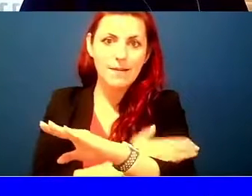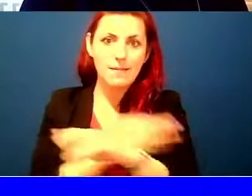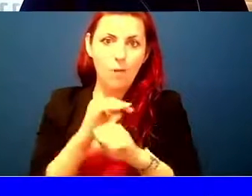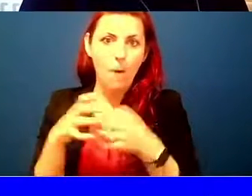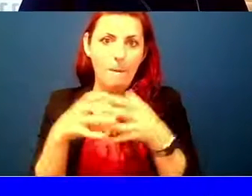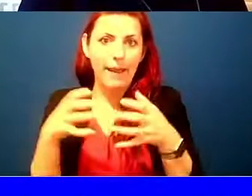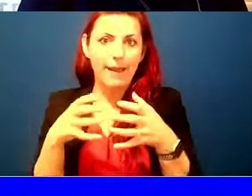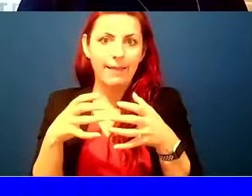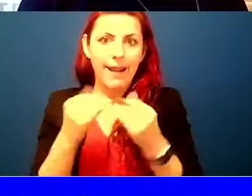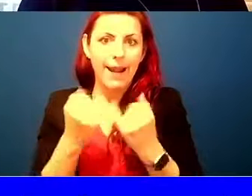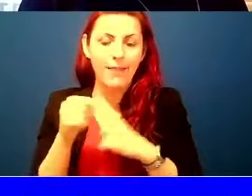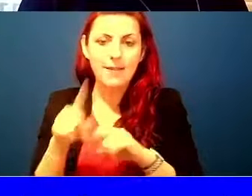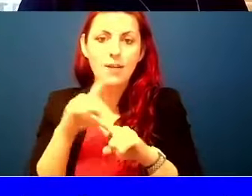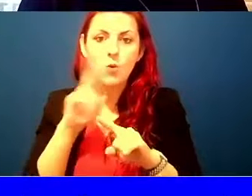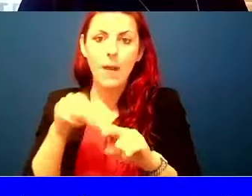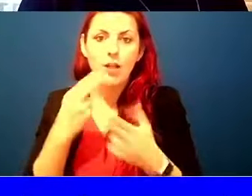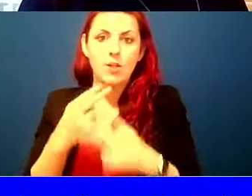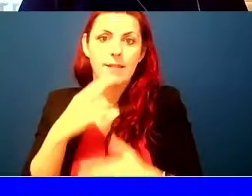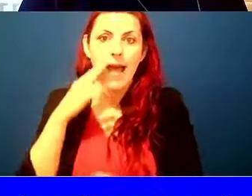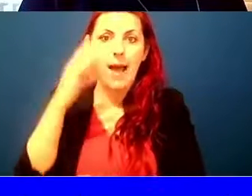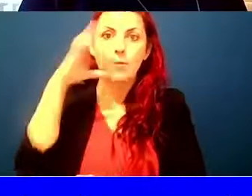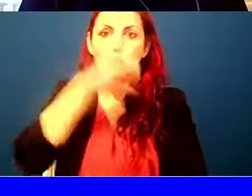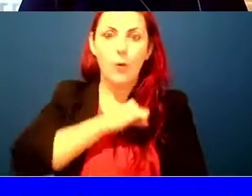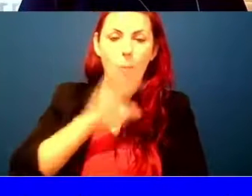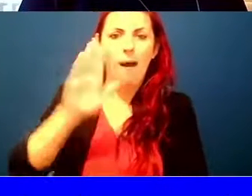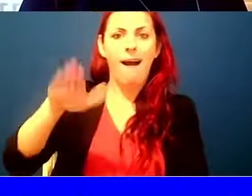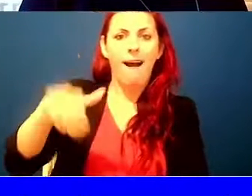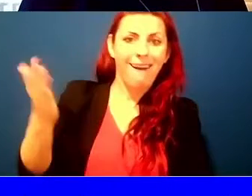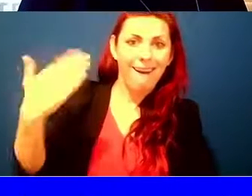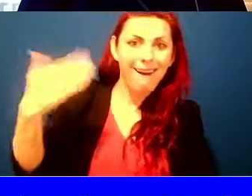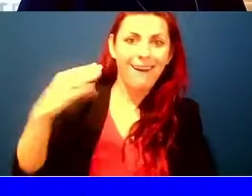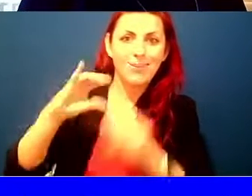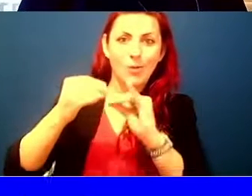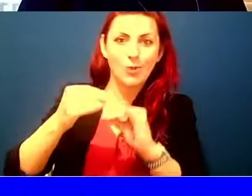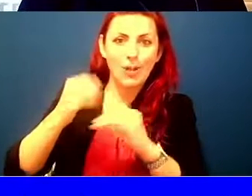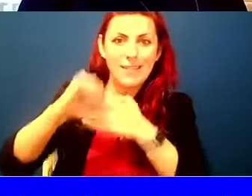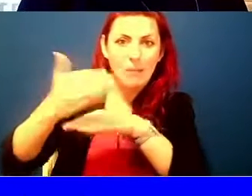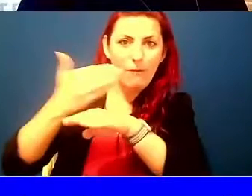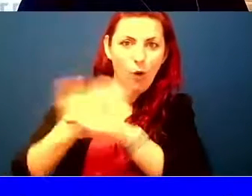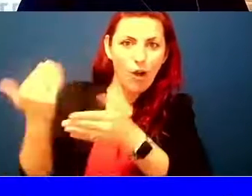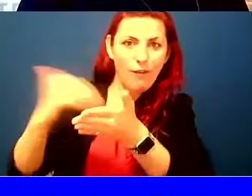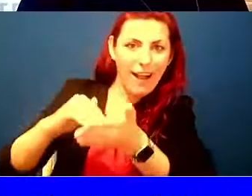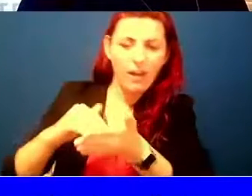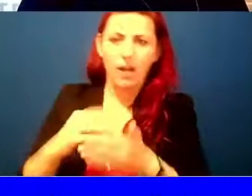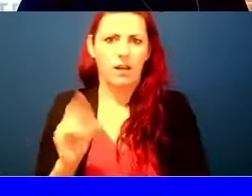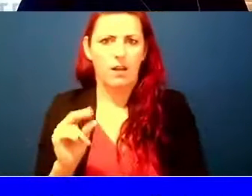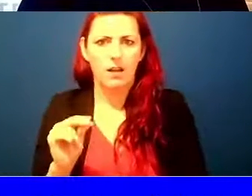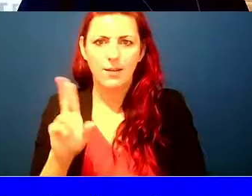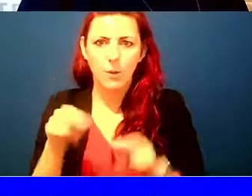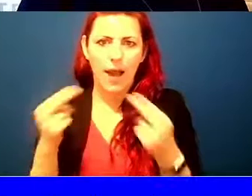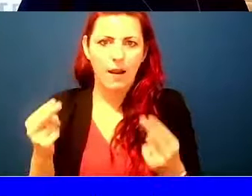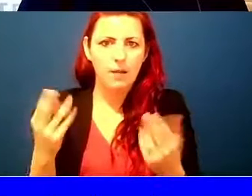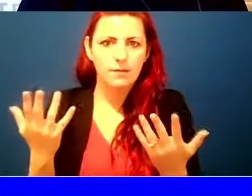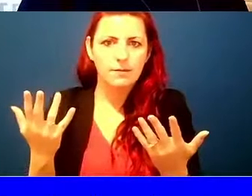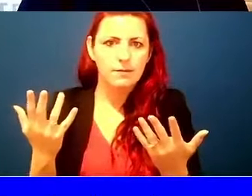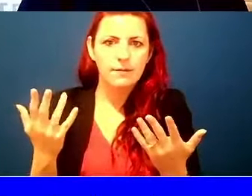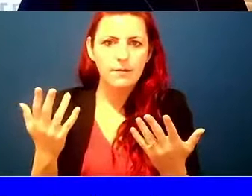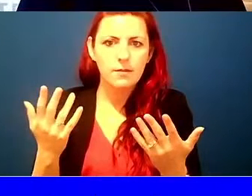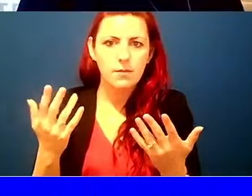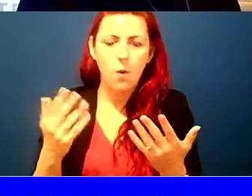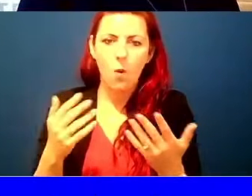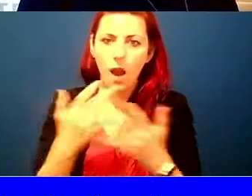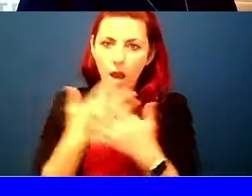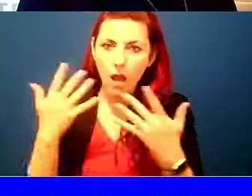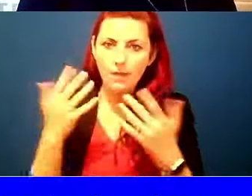just simply expect an interpreter to be booked and turn up the next day. But I think there's a lot of awareness